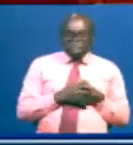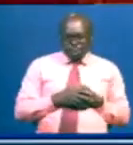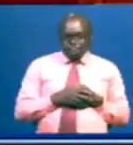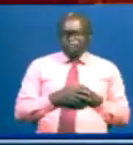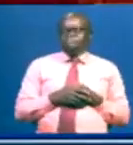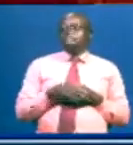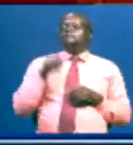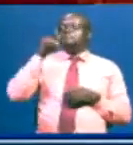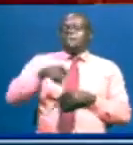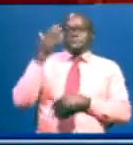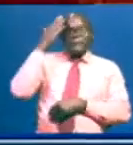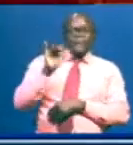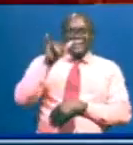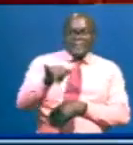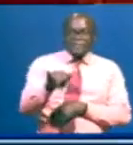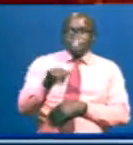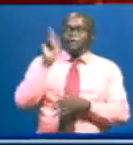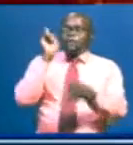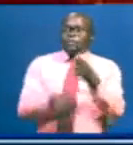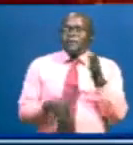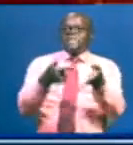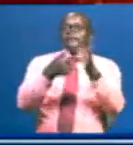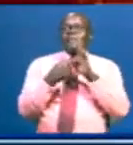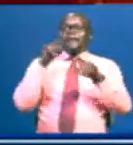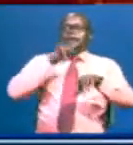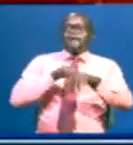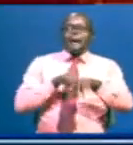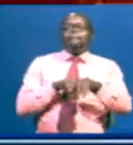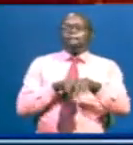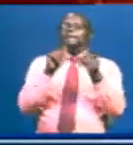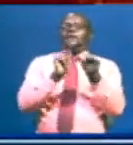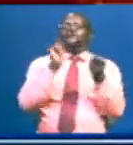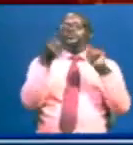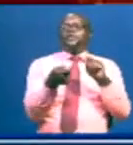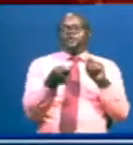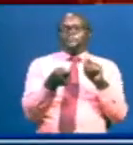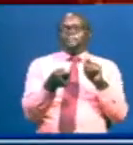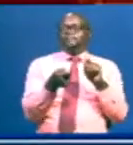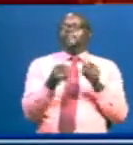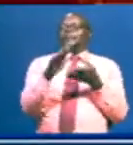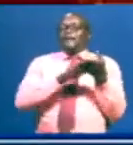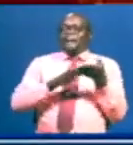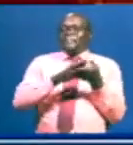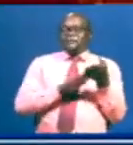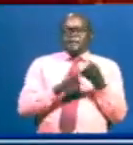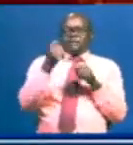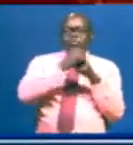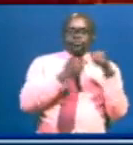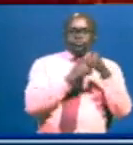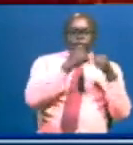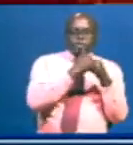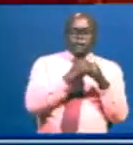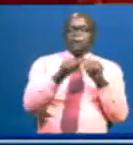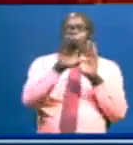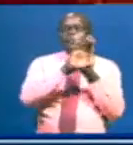into consideration what is required when it comes to amending the basic structure of the Constitution.